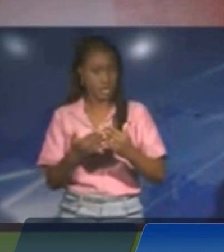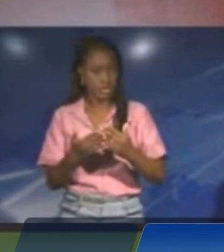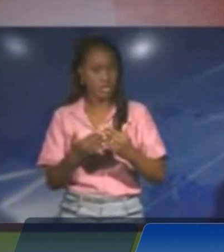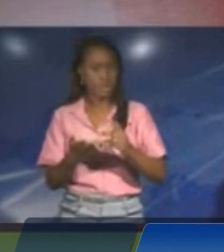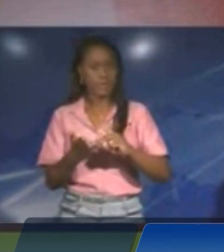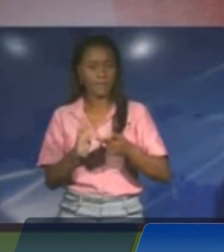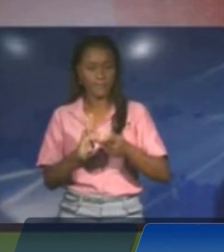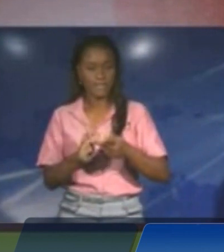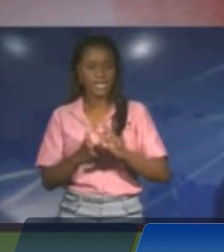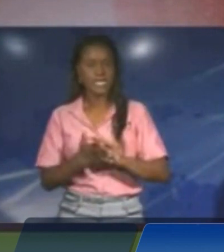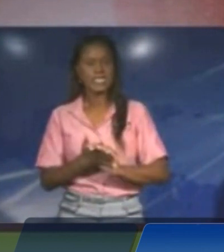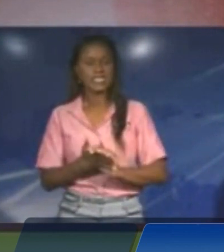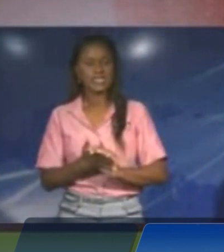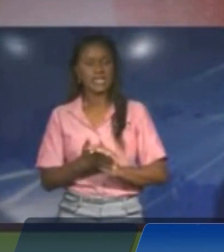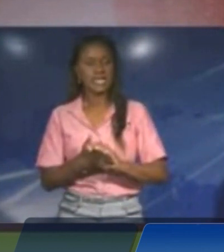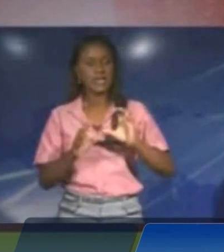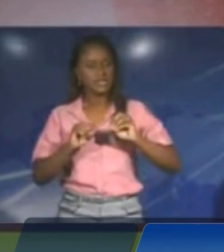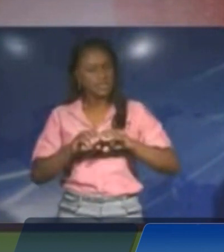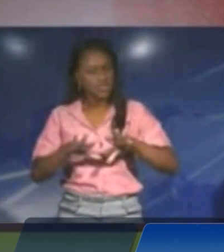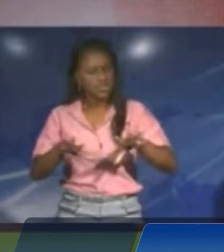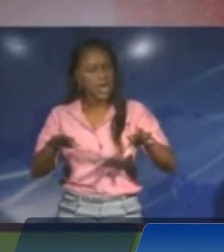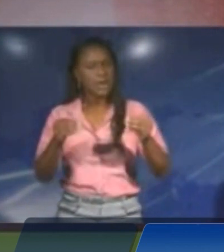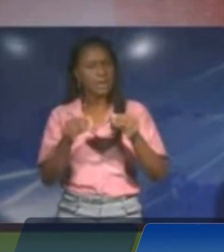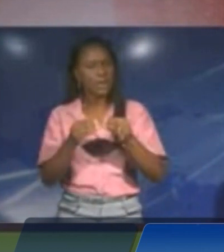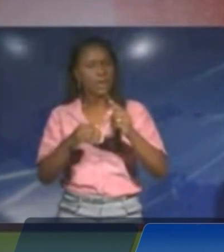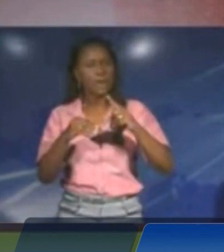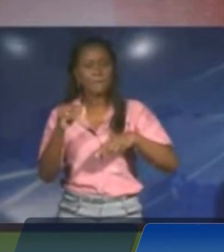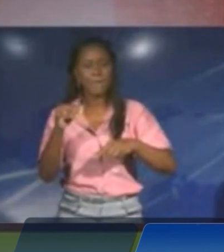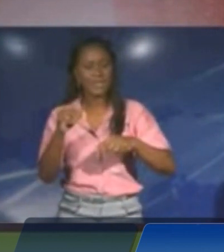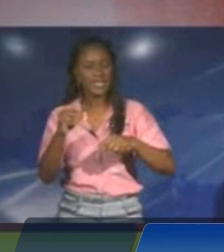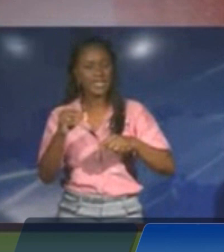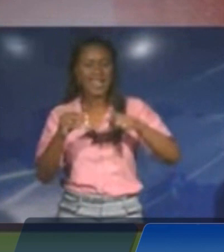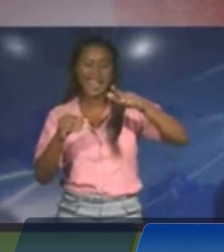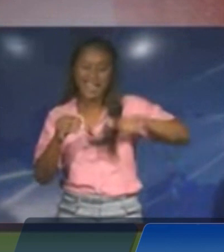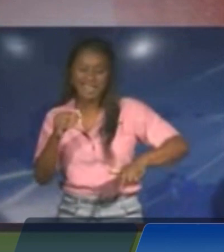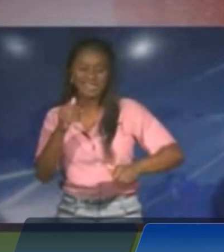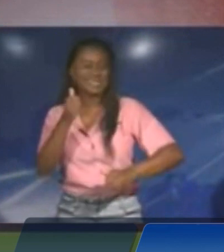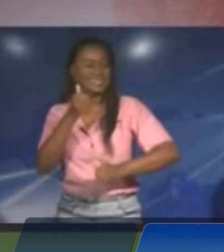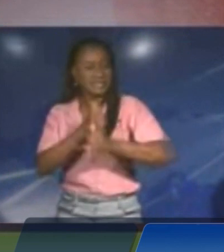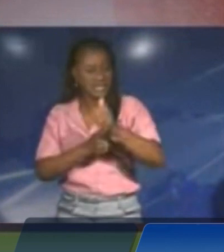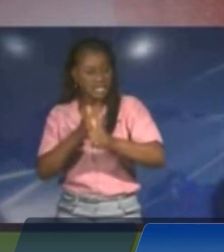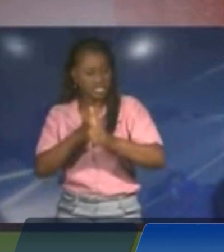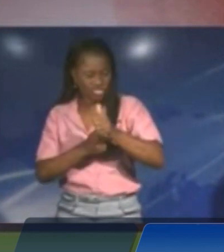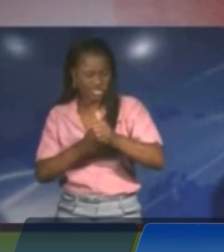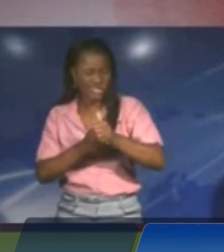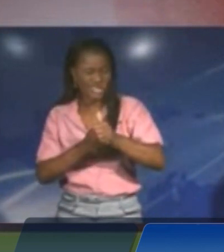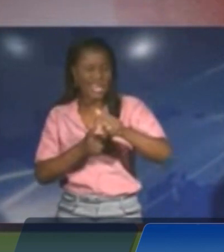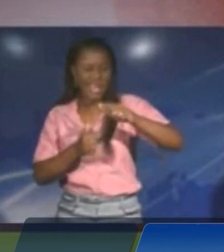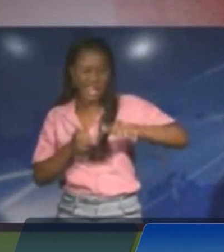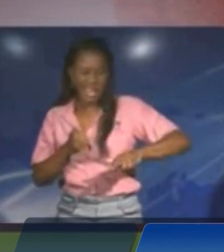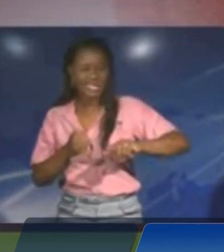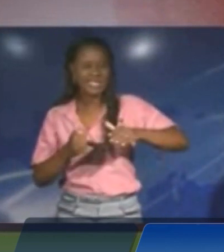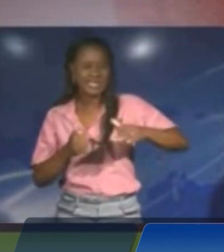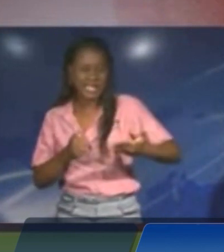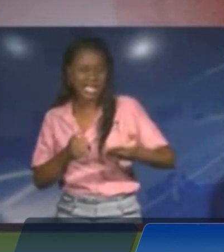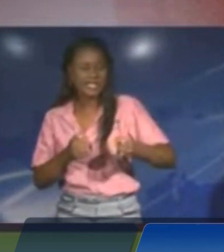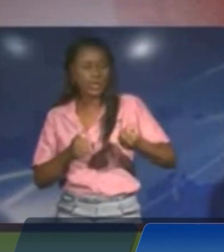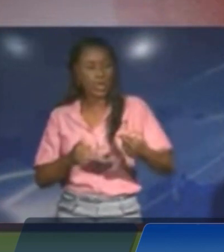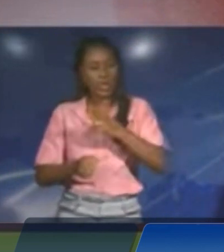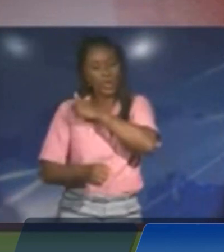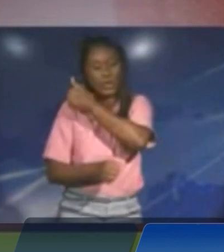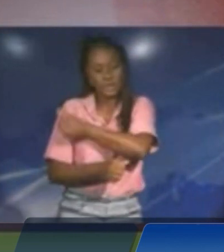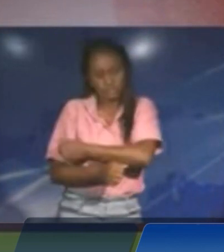of clinical outcome, meaning that it's more transmissible, but is not more dangerous in terms of causing more deaths or causing